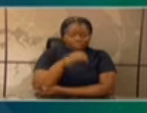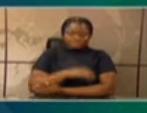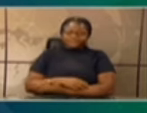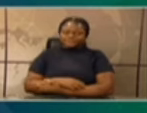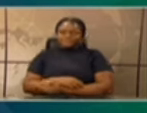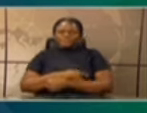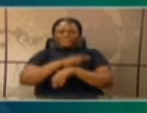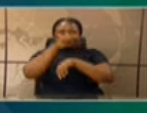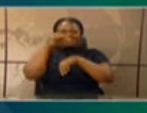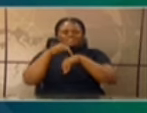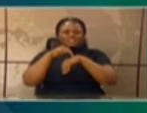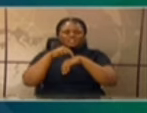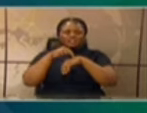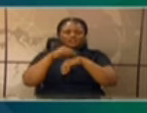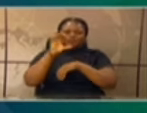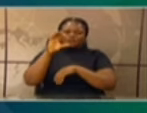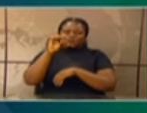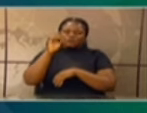Mami Harris,